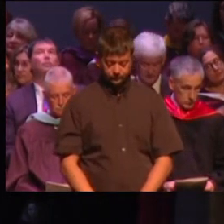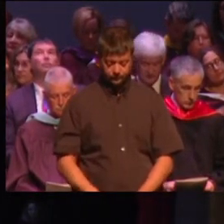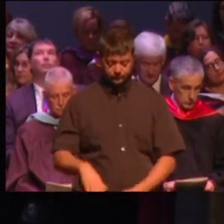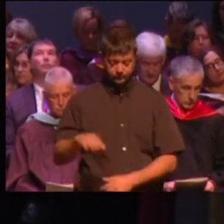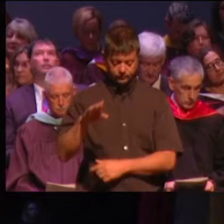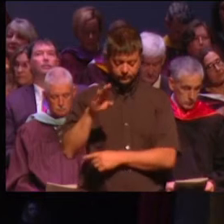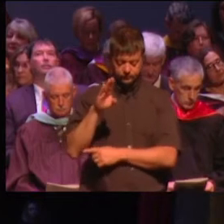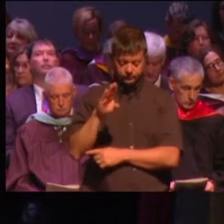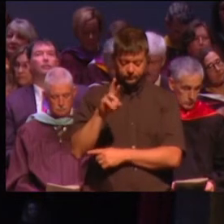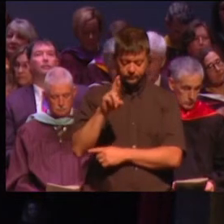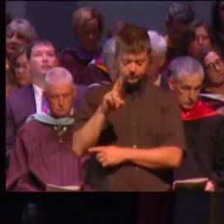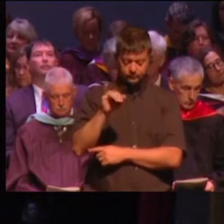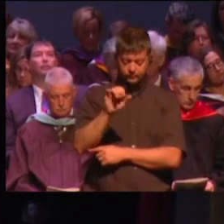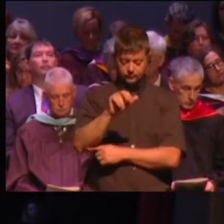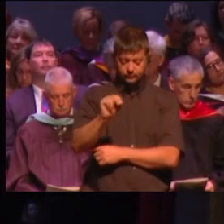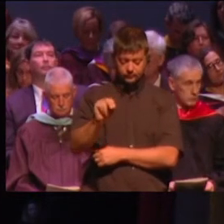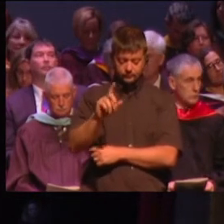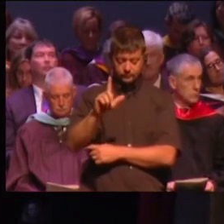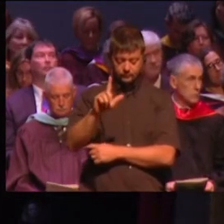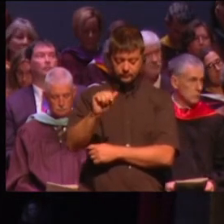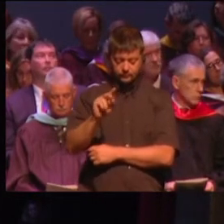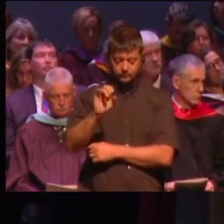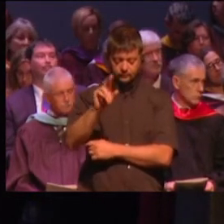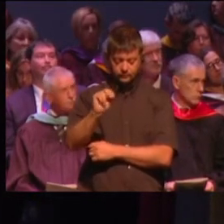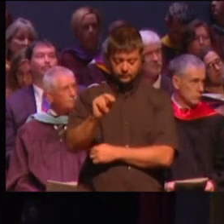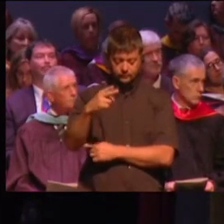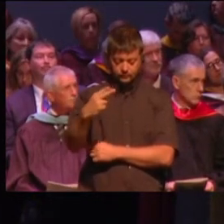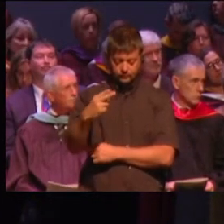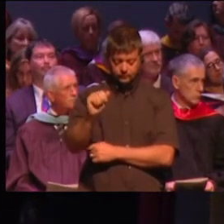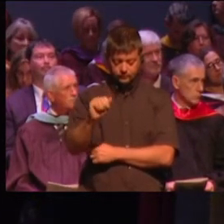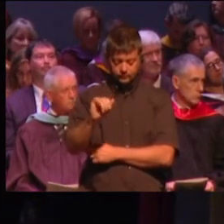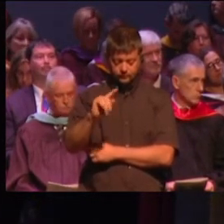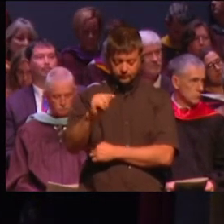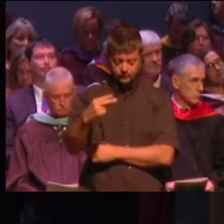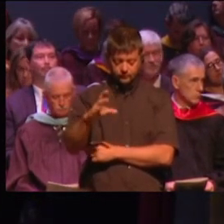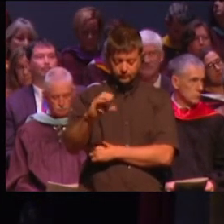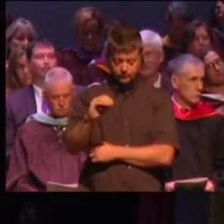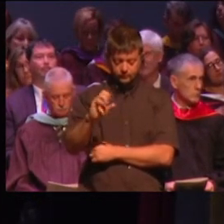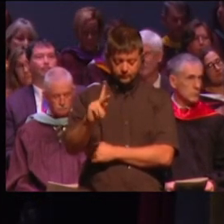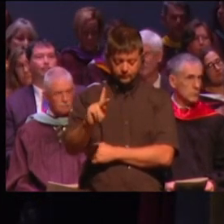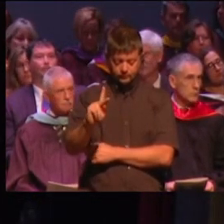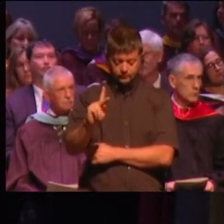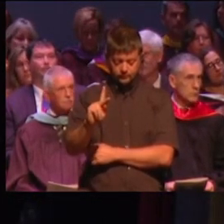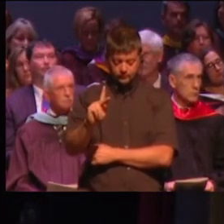Brianna Lawson Haithcock, High Honors.